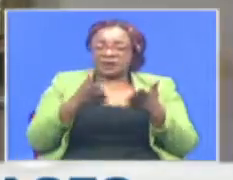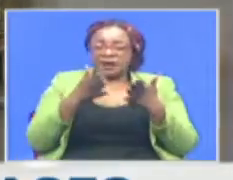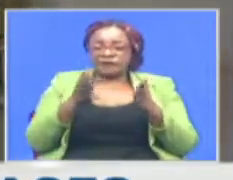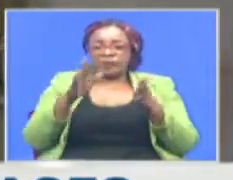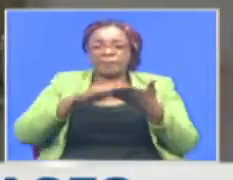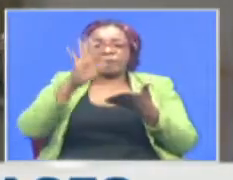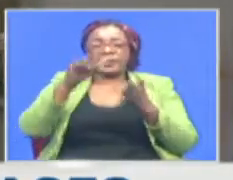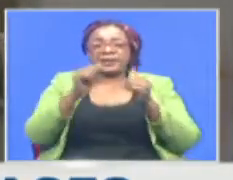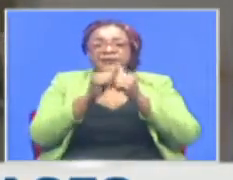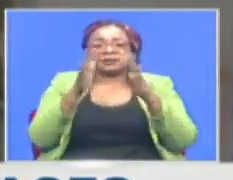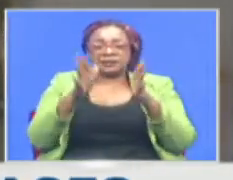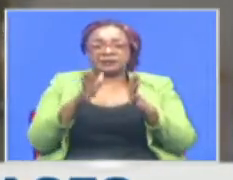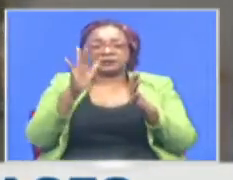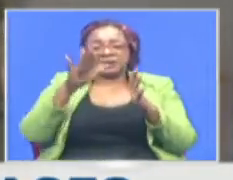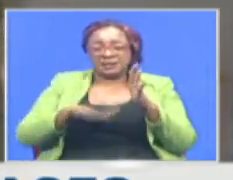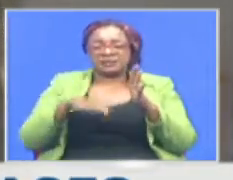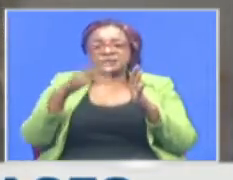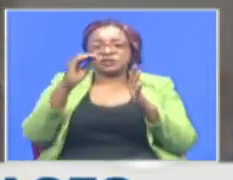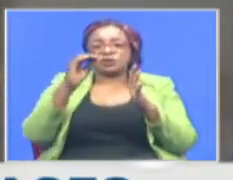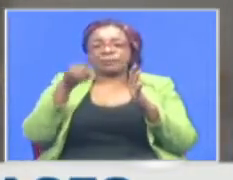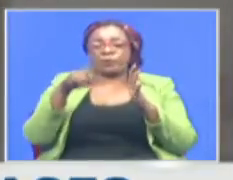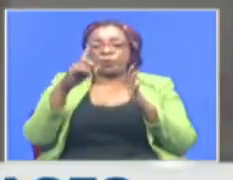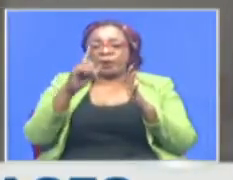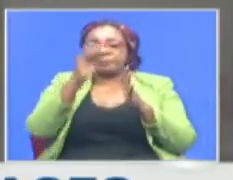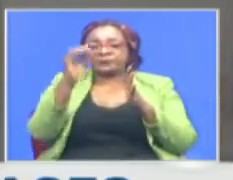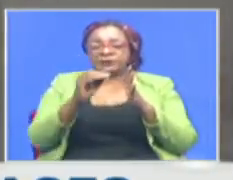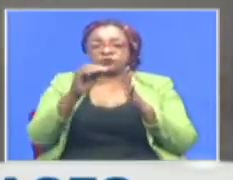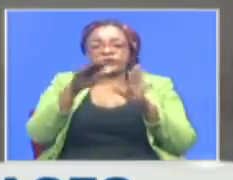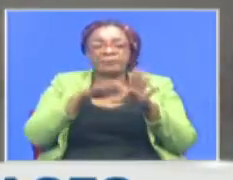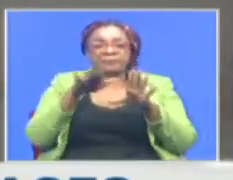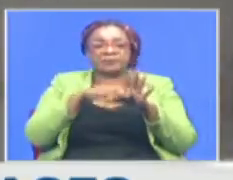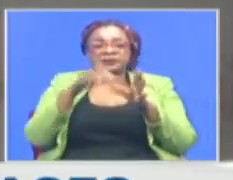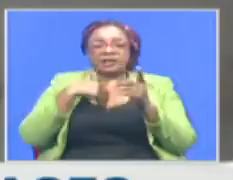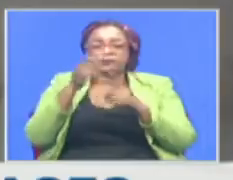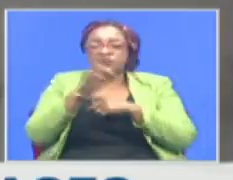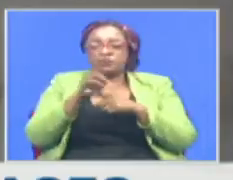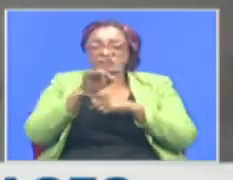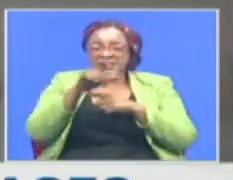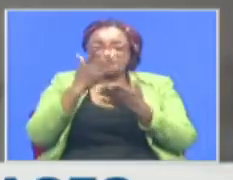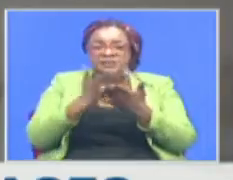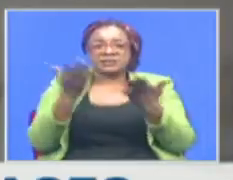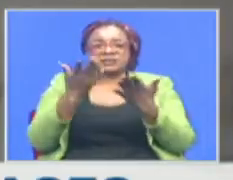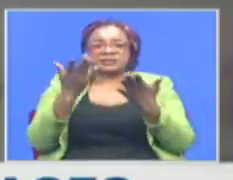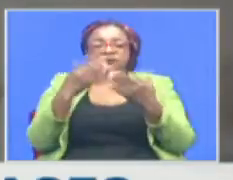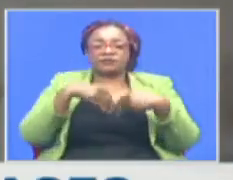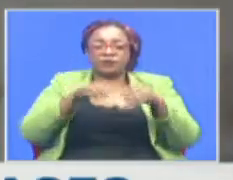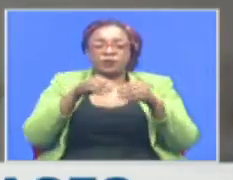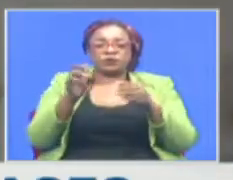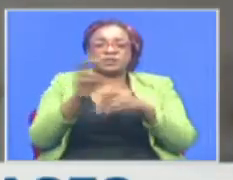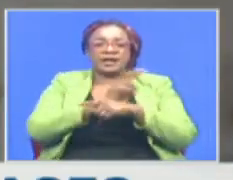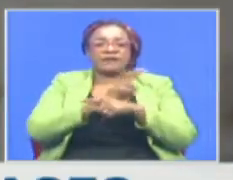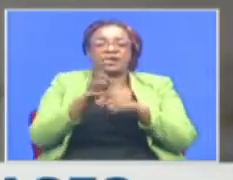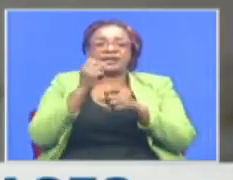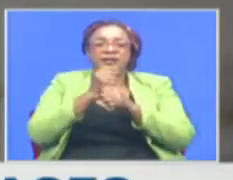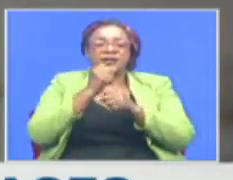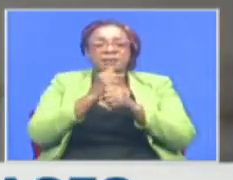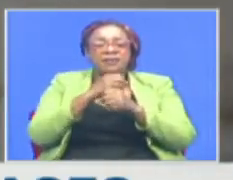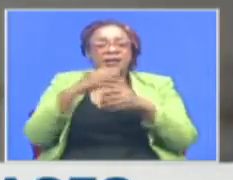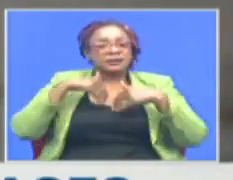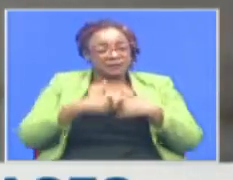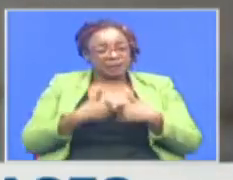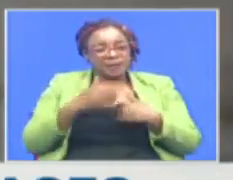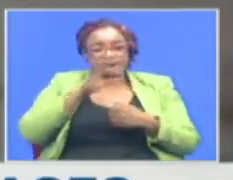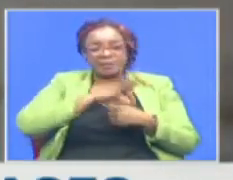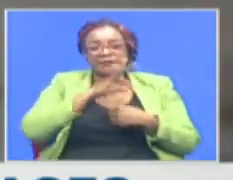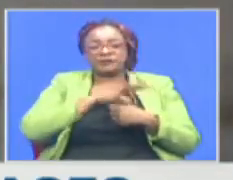decade, less than 0.1% of members have utilized this facility, according to a survey undertaken by the Retirement